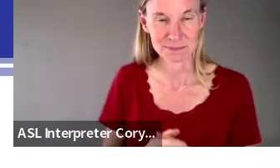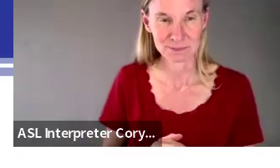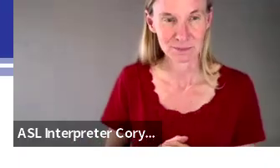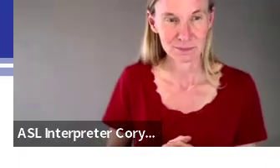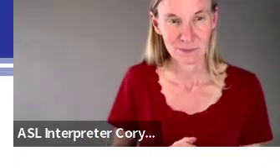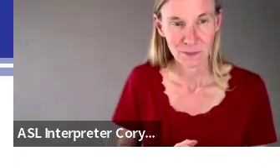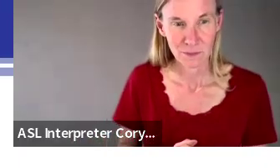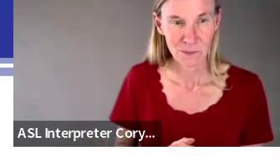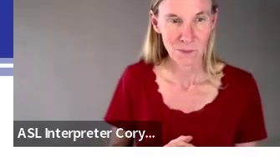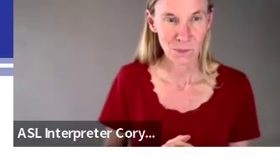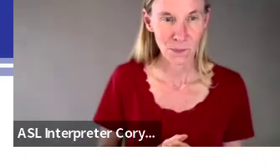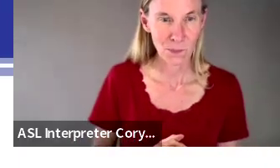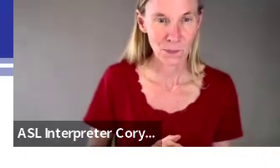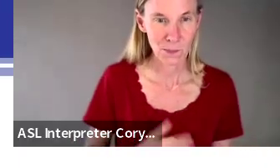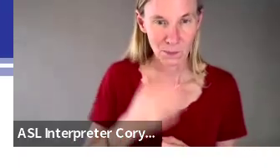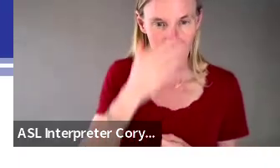work.